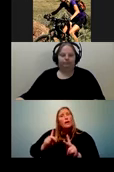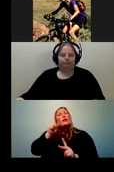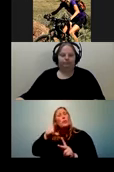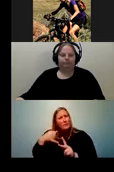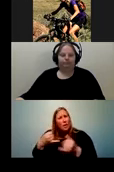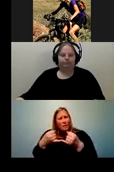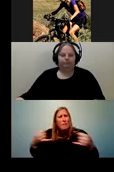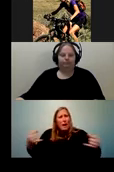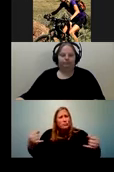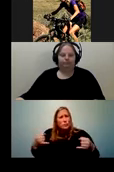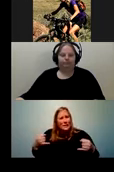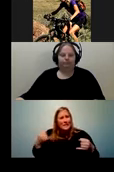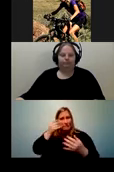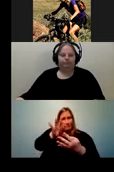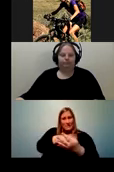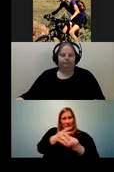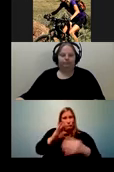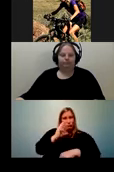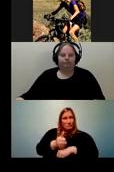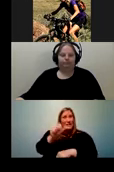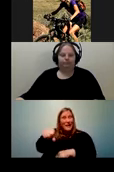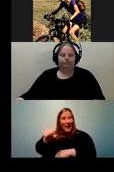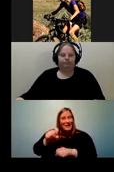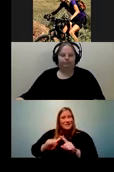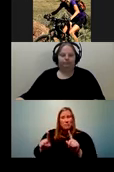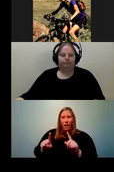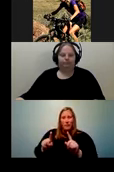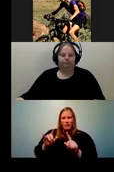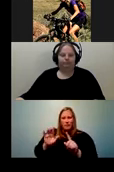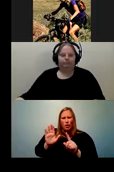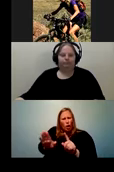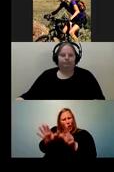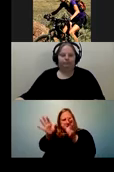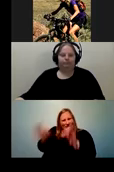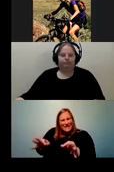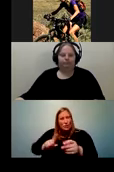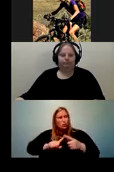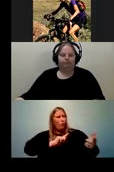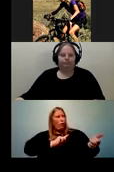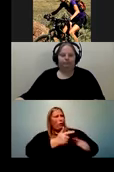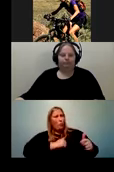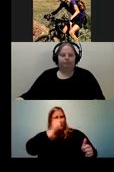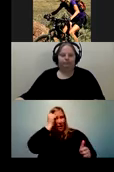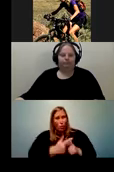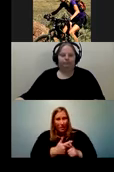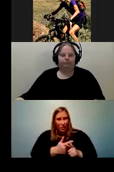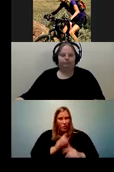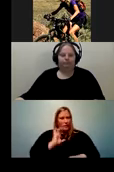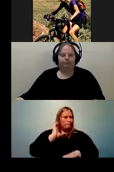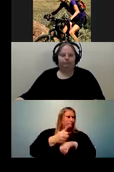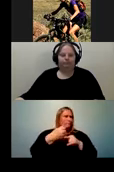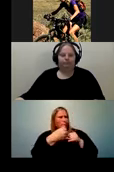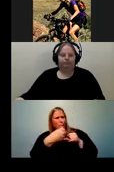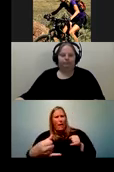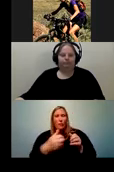right? Absolutely, you do. But the decision to interact with my brother in that way and set that kind of boundary with